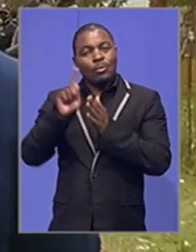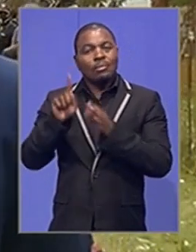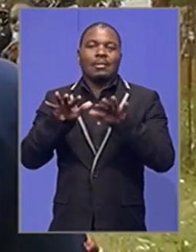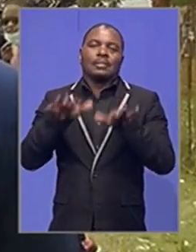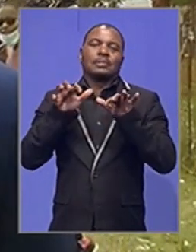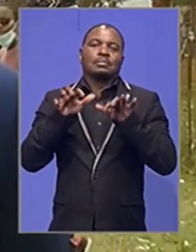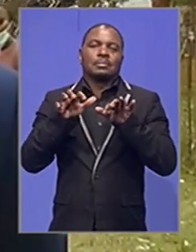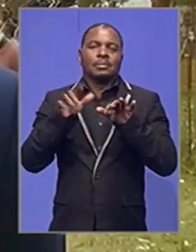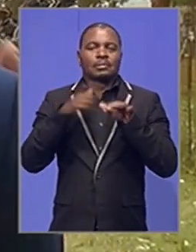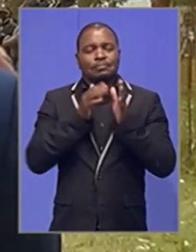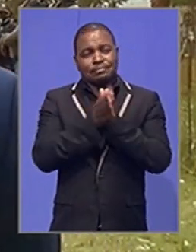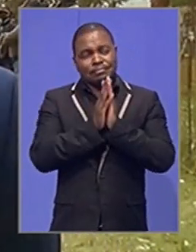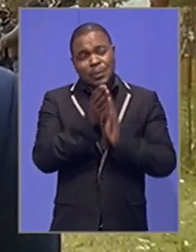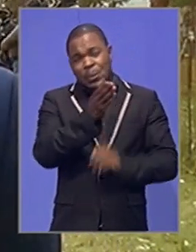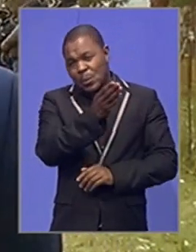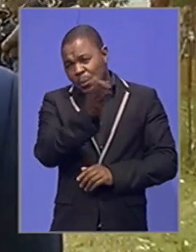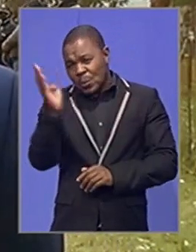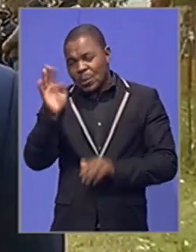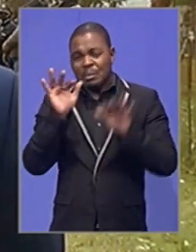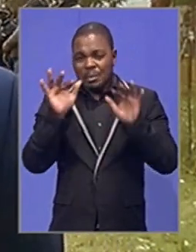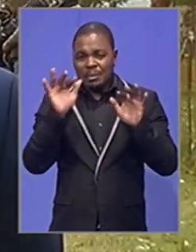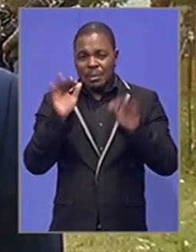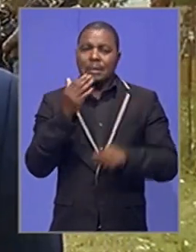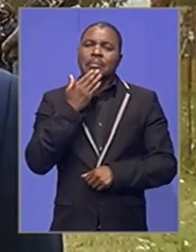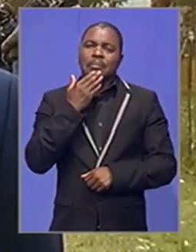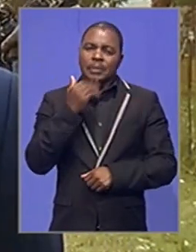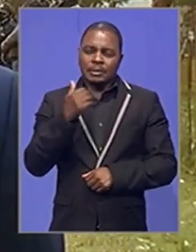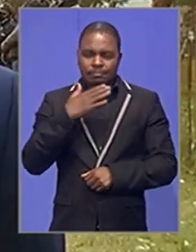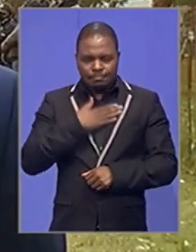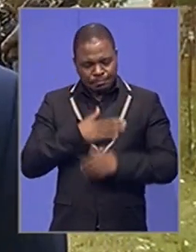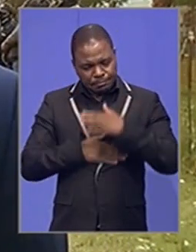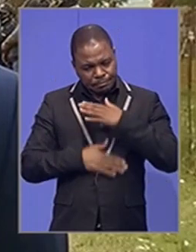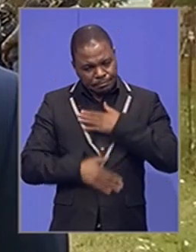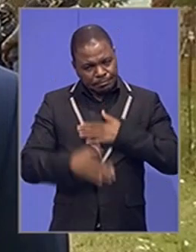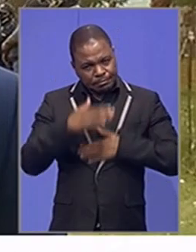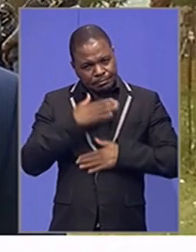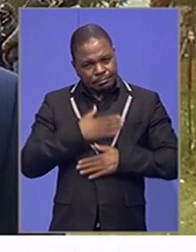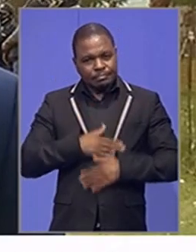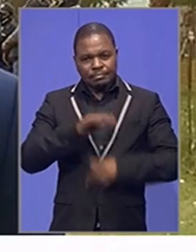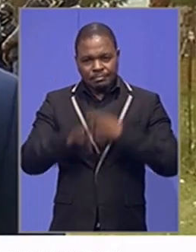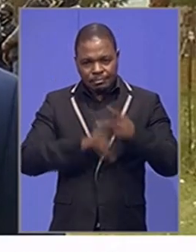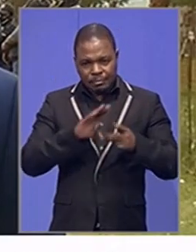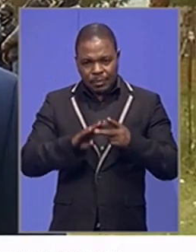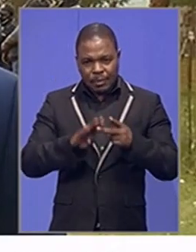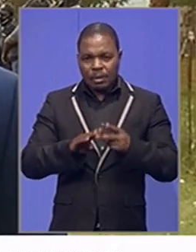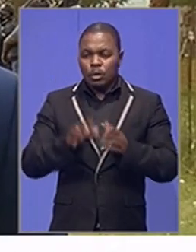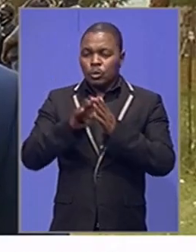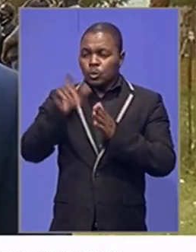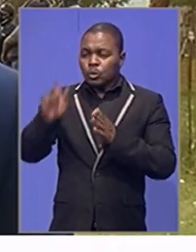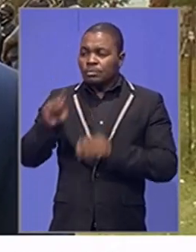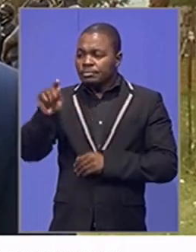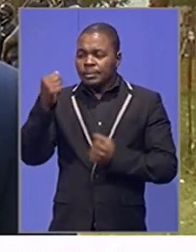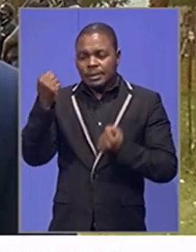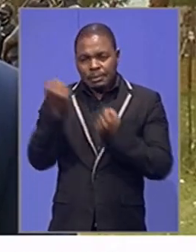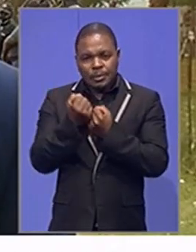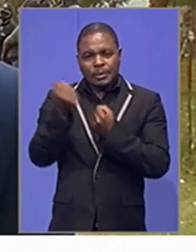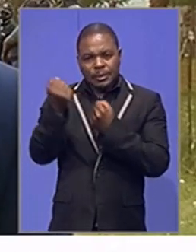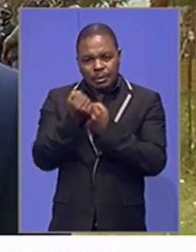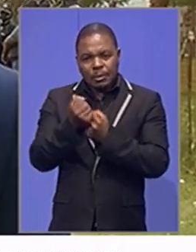to invite all of our people to keep calm and make sure that they support our learners so that